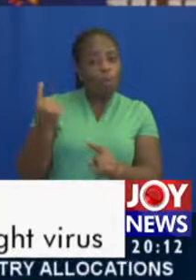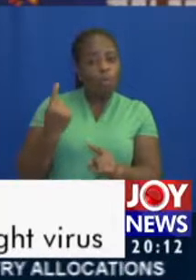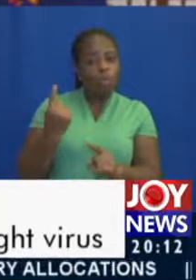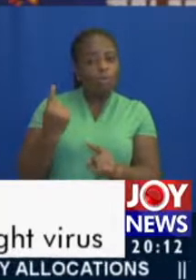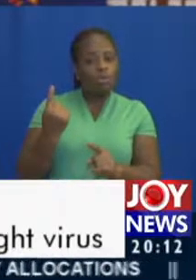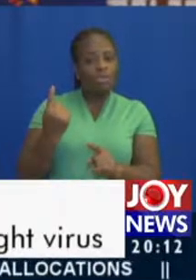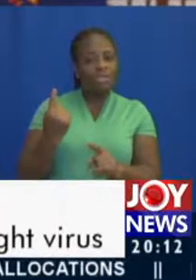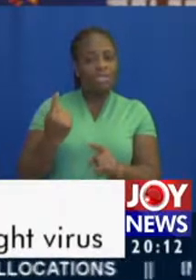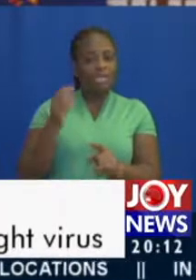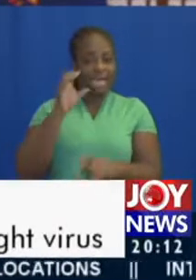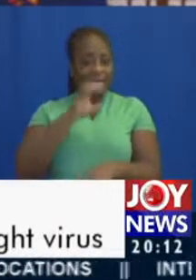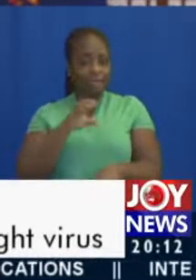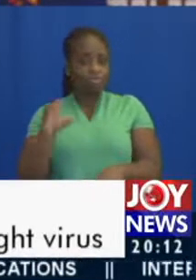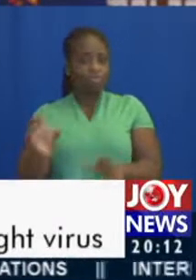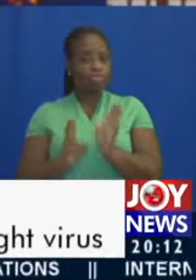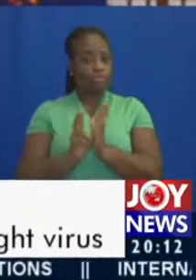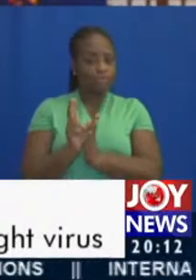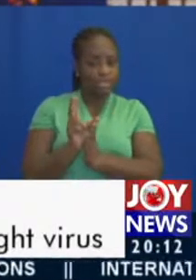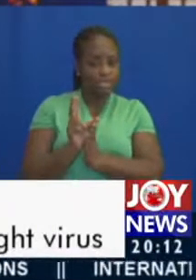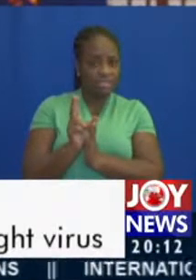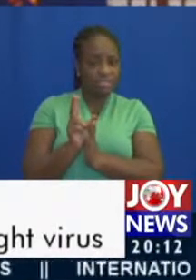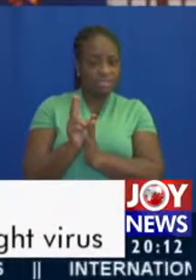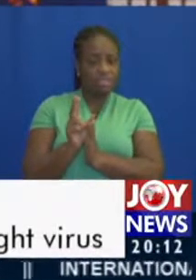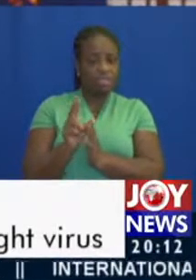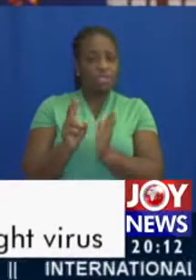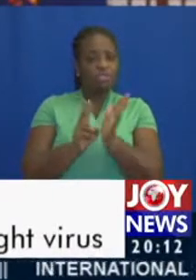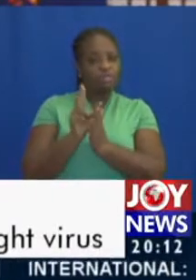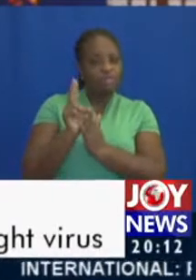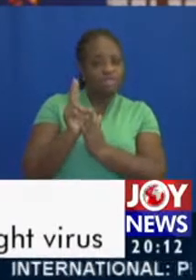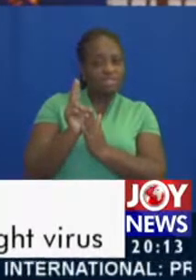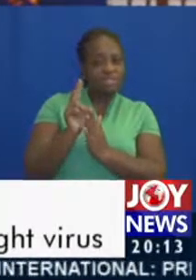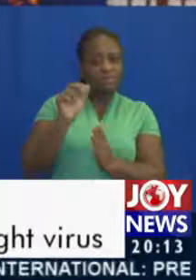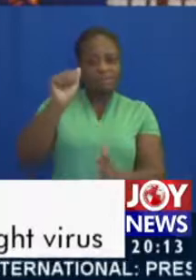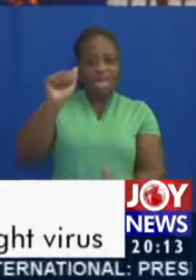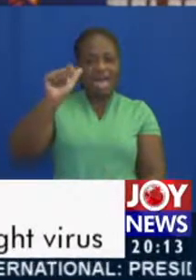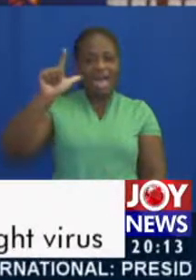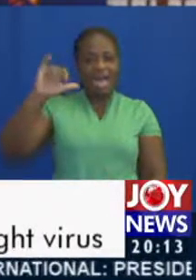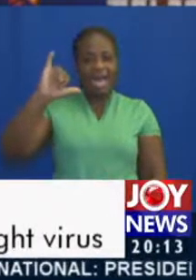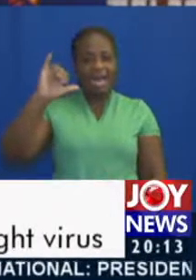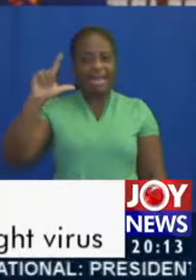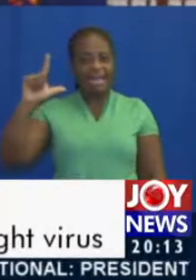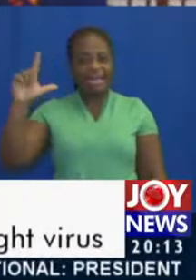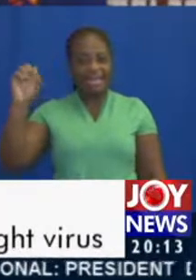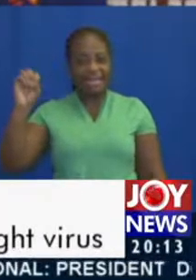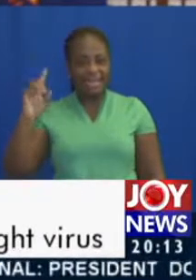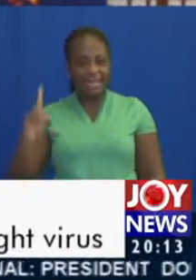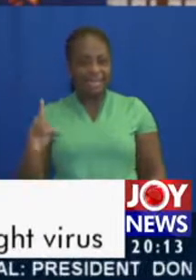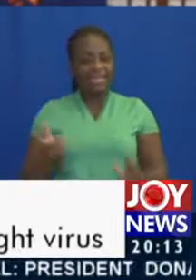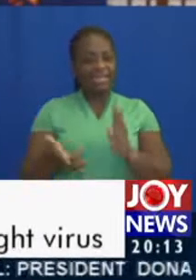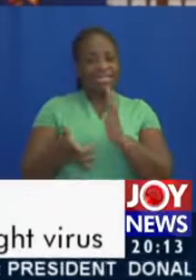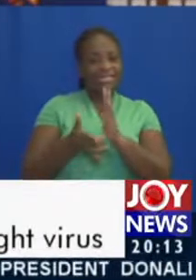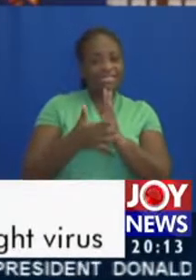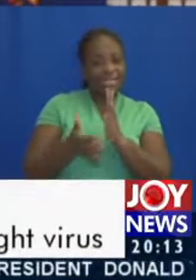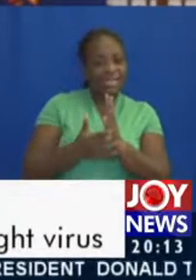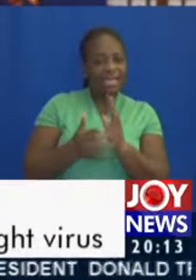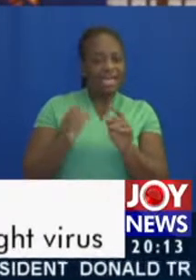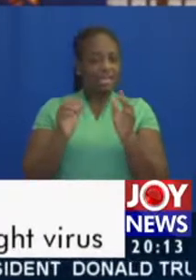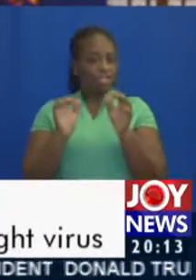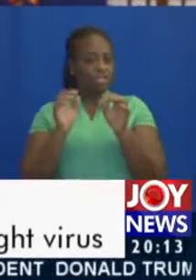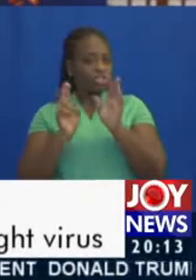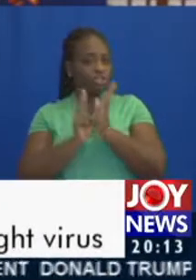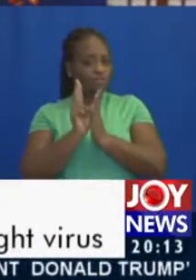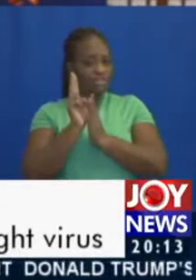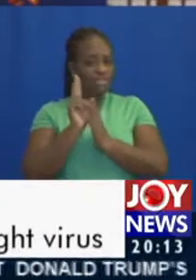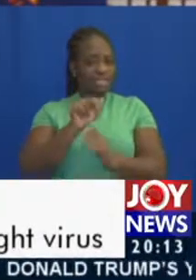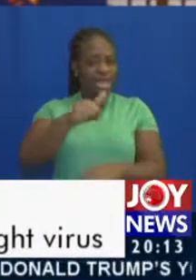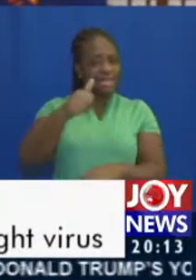Cape Coast, the University of Health and Allied Sciences, technical universities, and some other